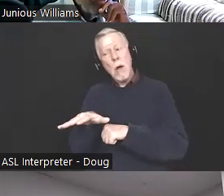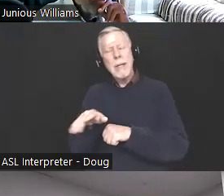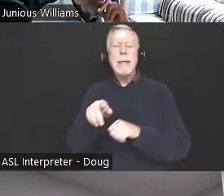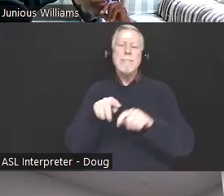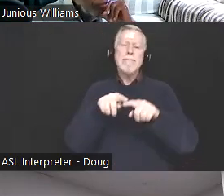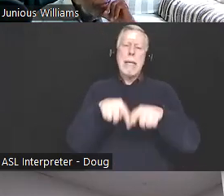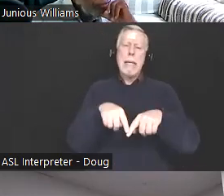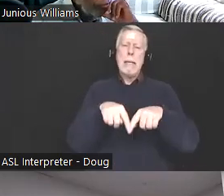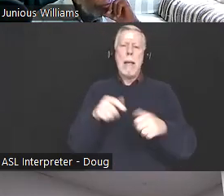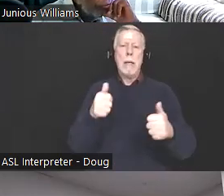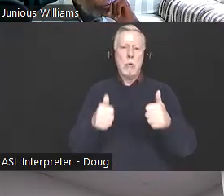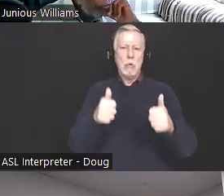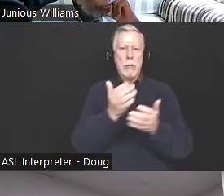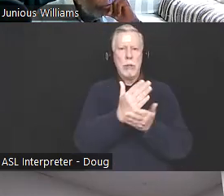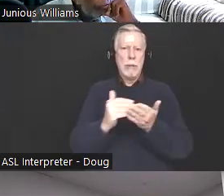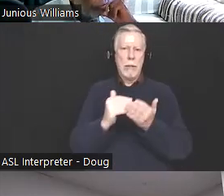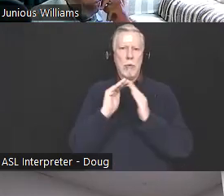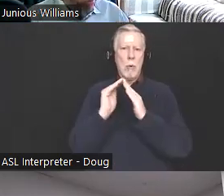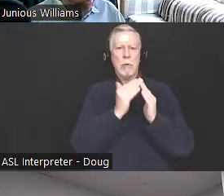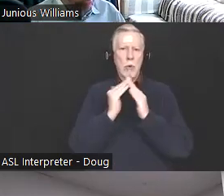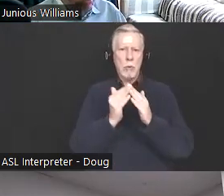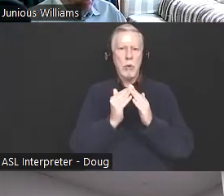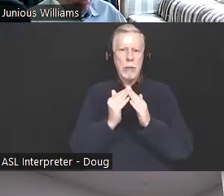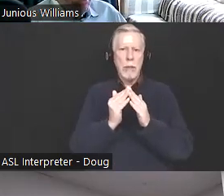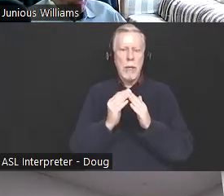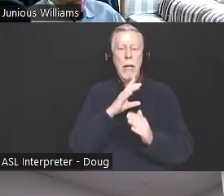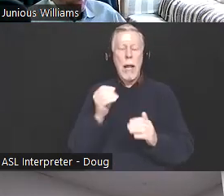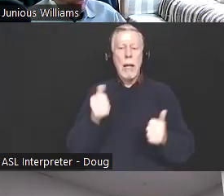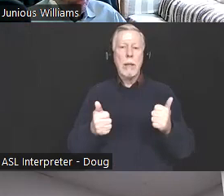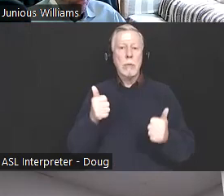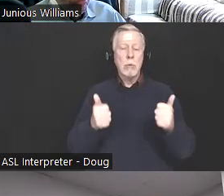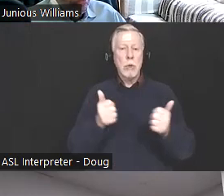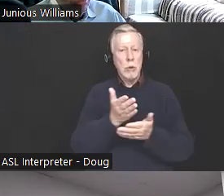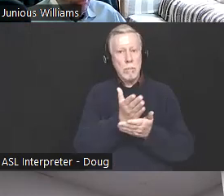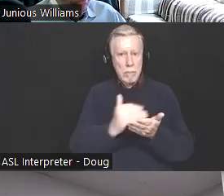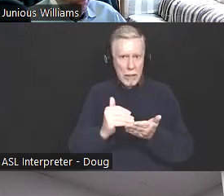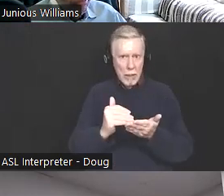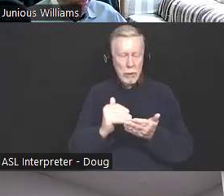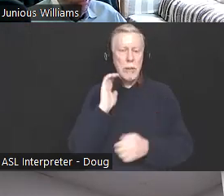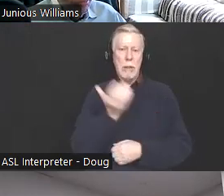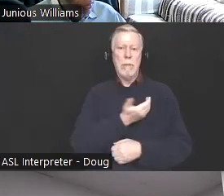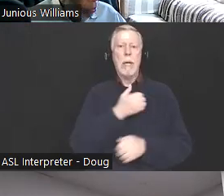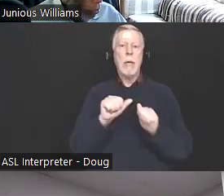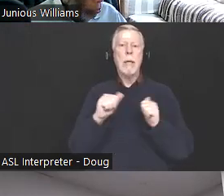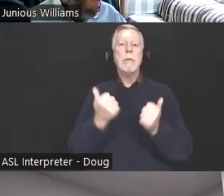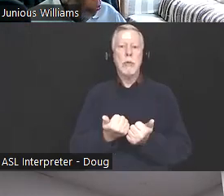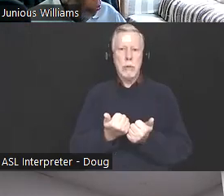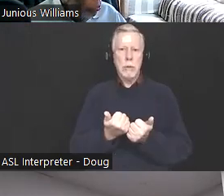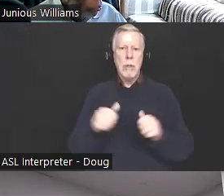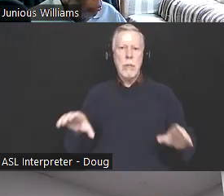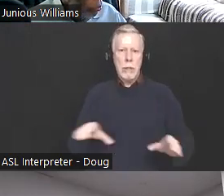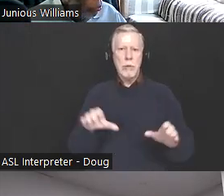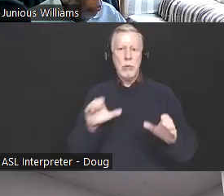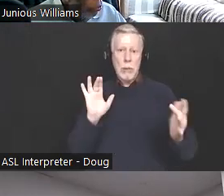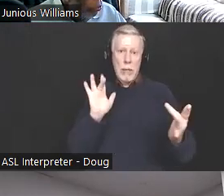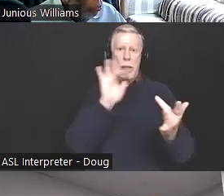which sector of the community, and which part of our agency is doing the outreach and